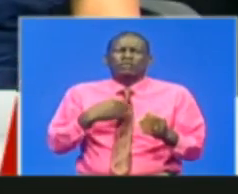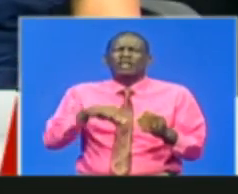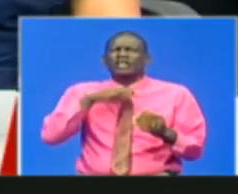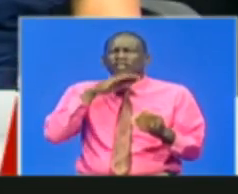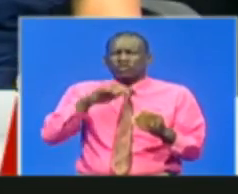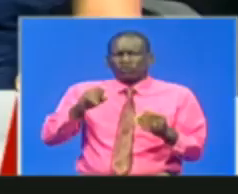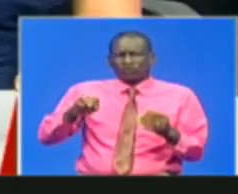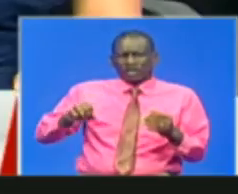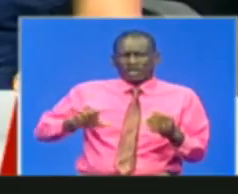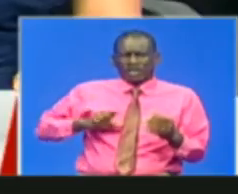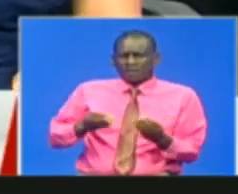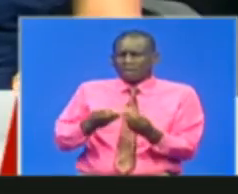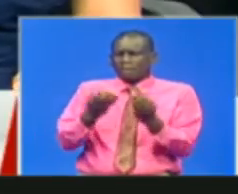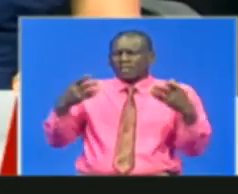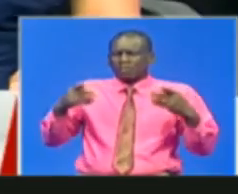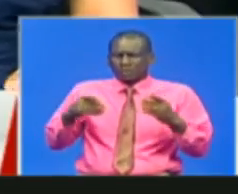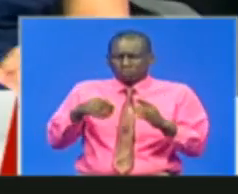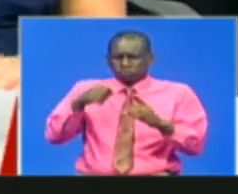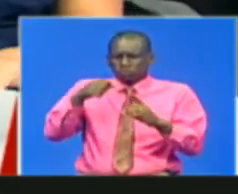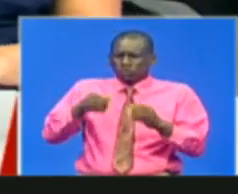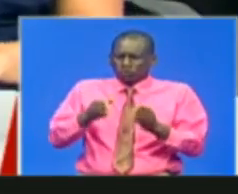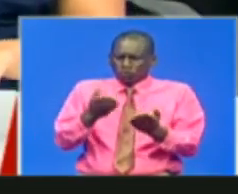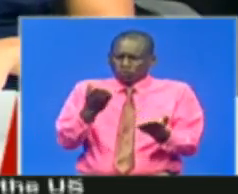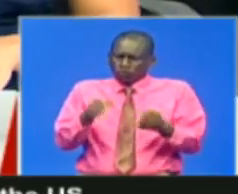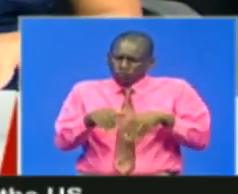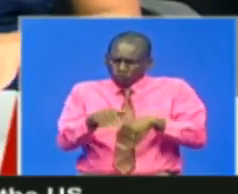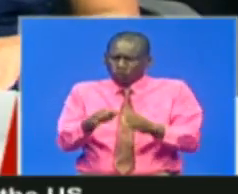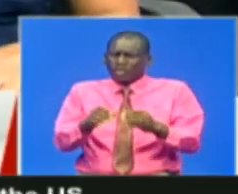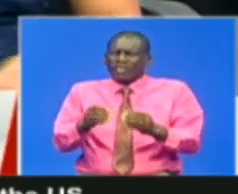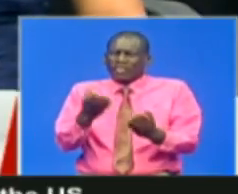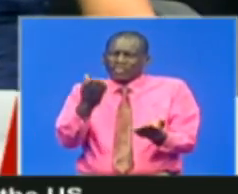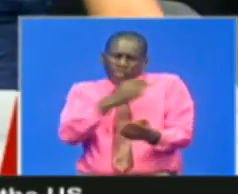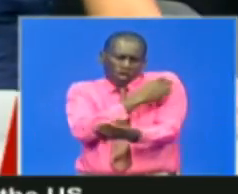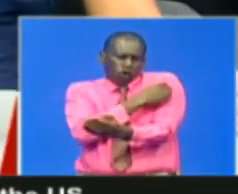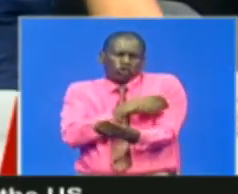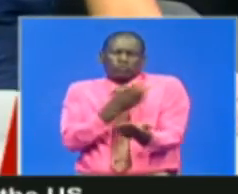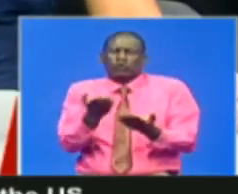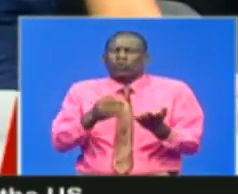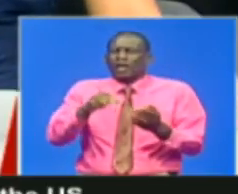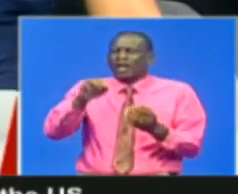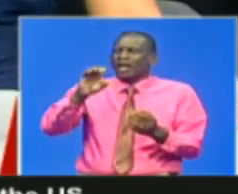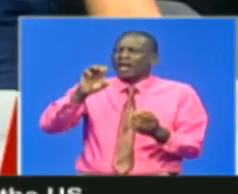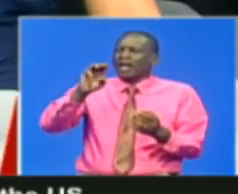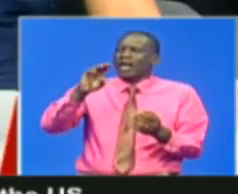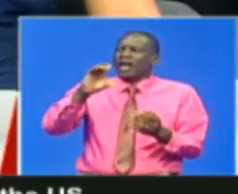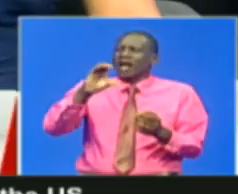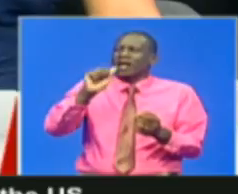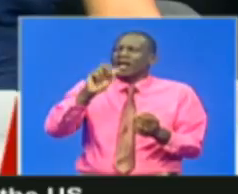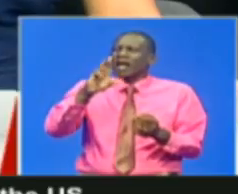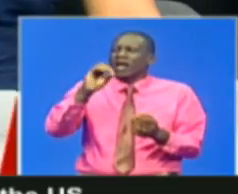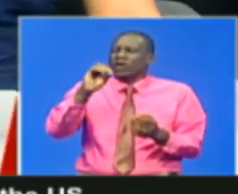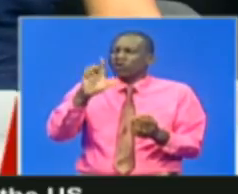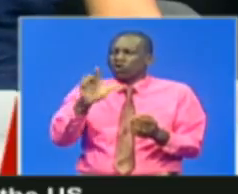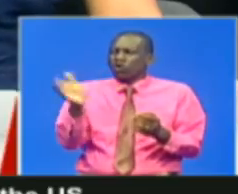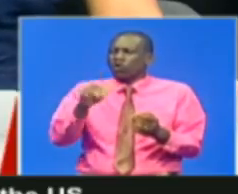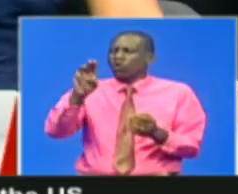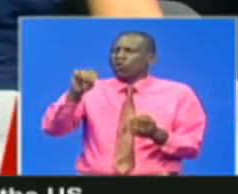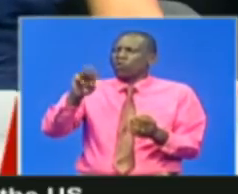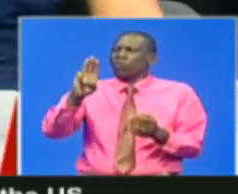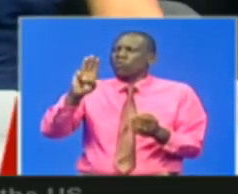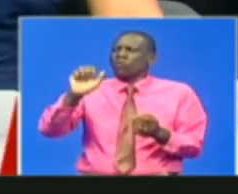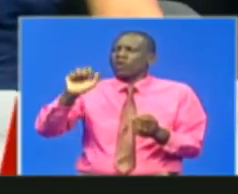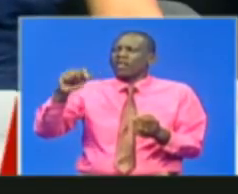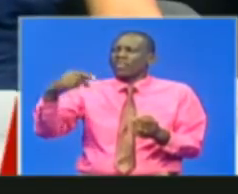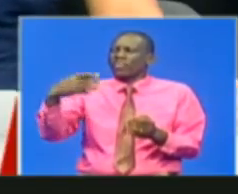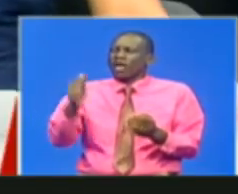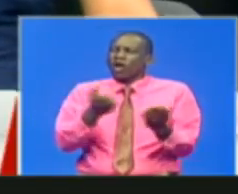that many are following, the clinic where Caroline Mwatha Ochieng is reported to have sought services of procuring an abortion